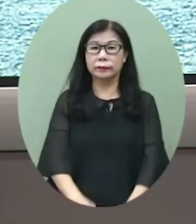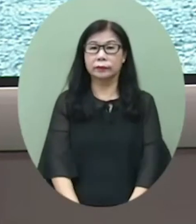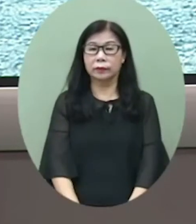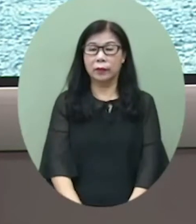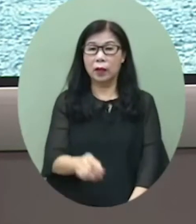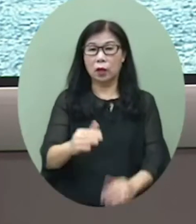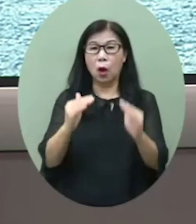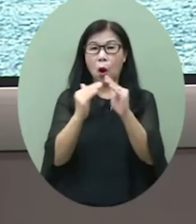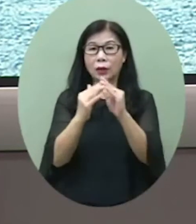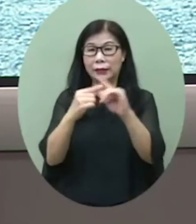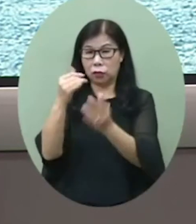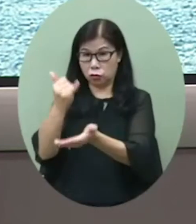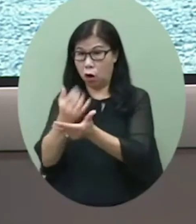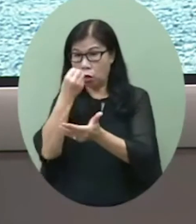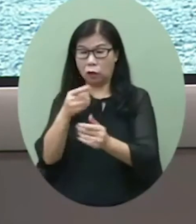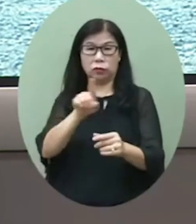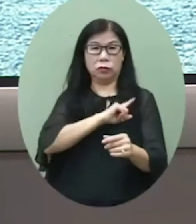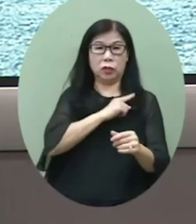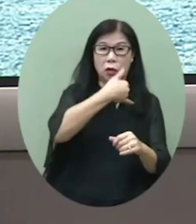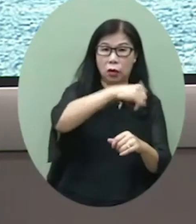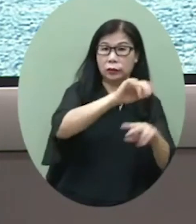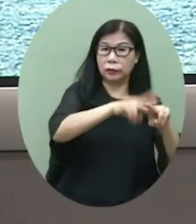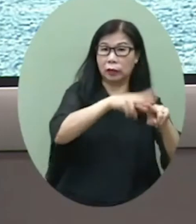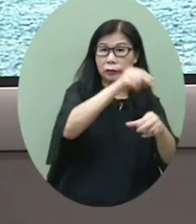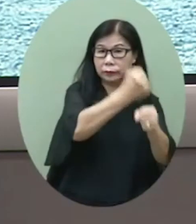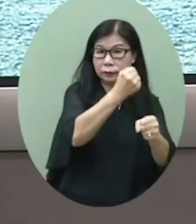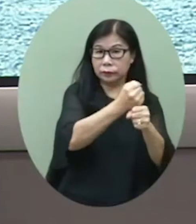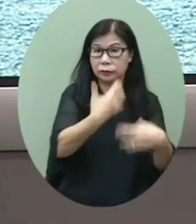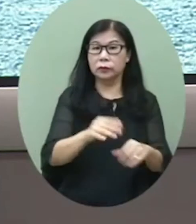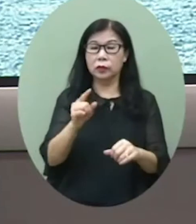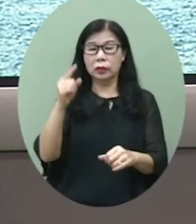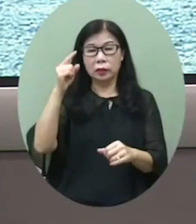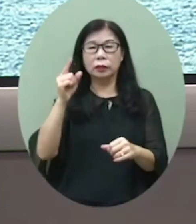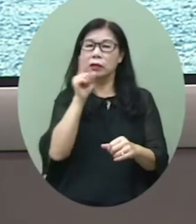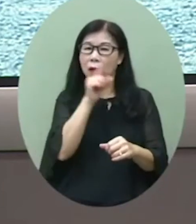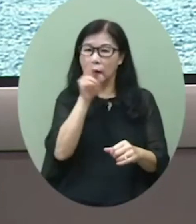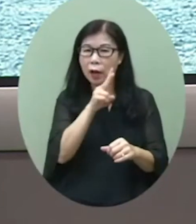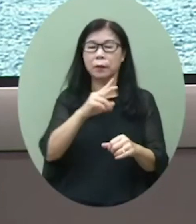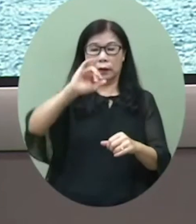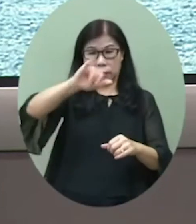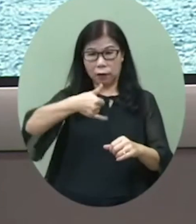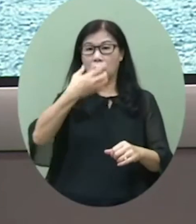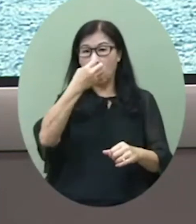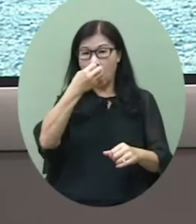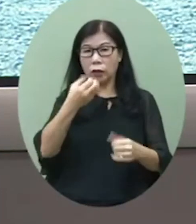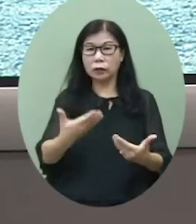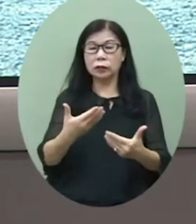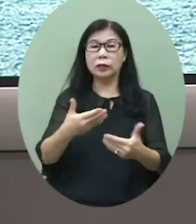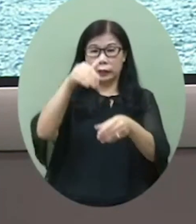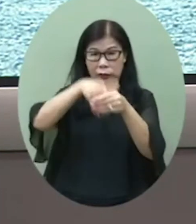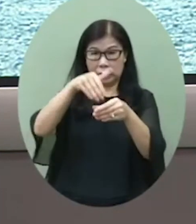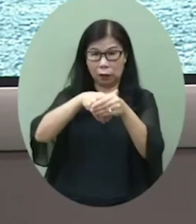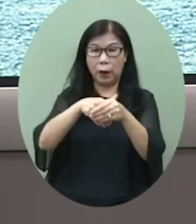to come back to Hong Kong. And then there may be some Hong Kong residents who have families here, but then they have to go